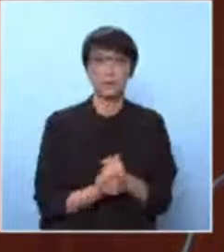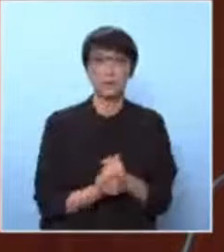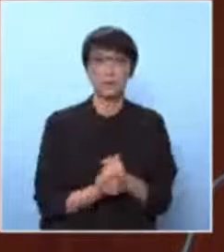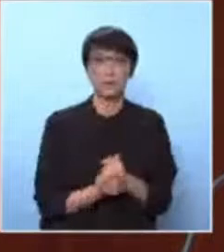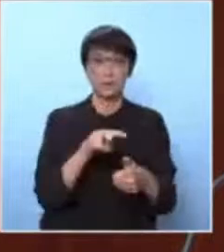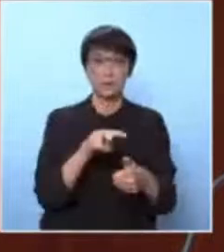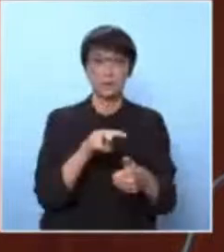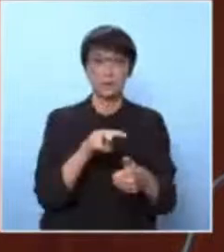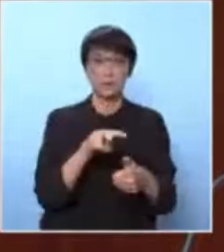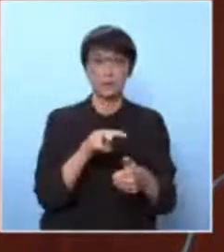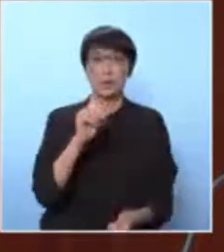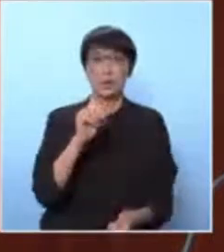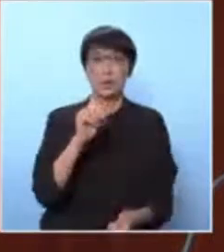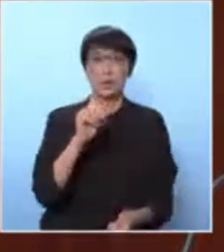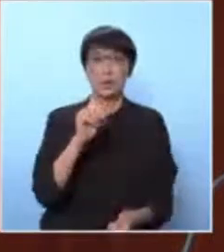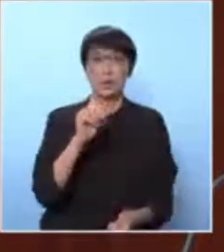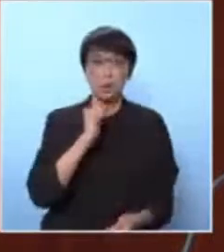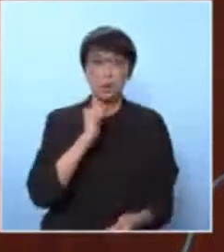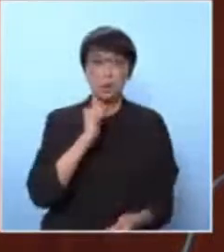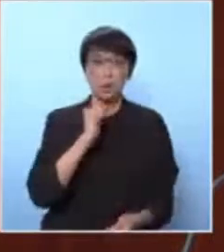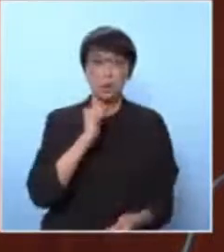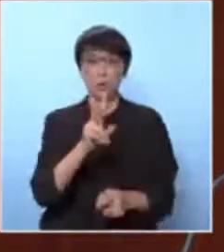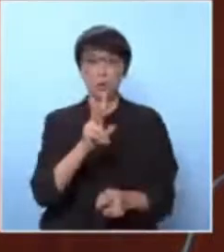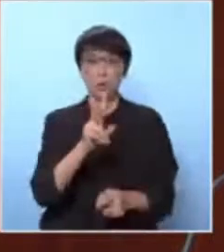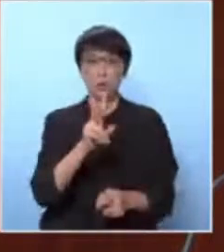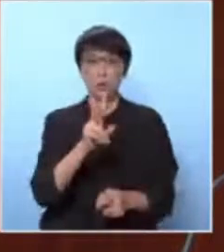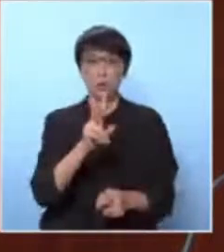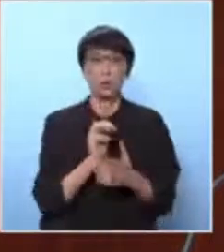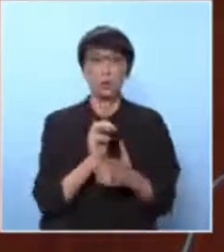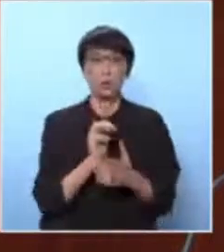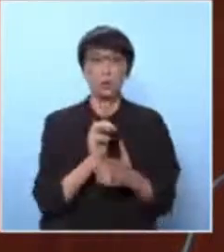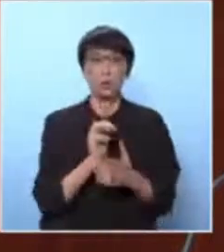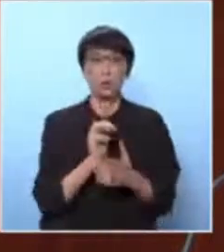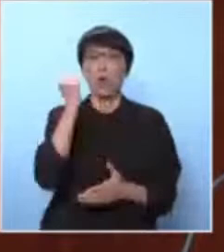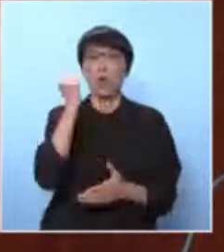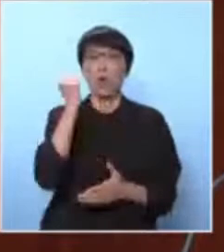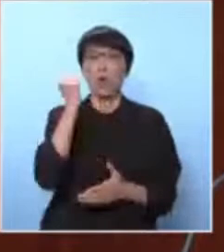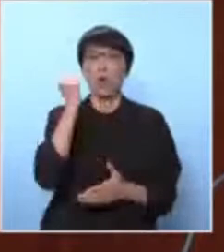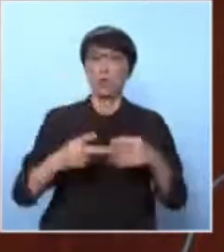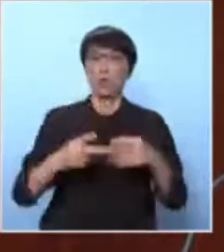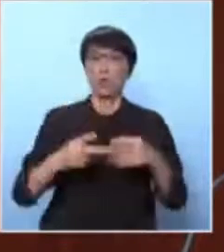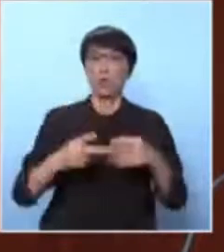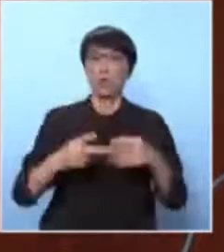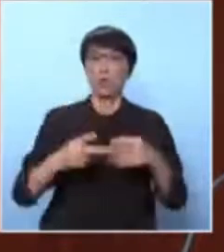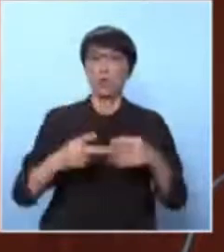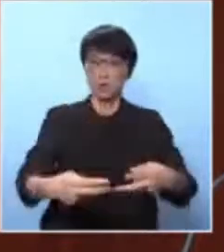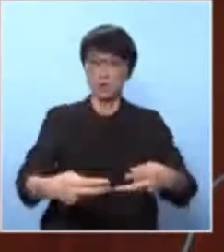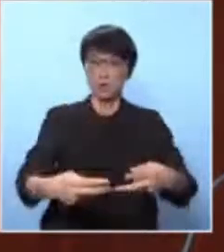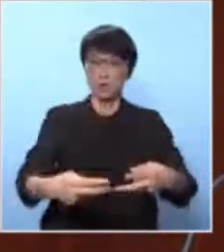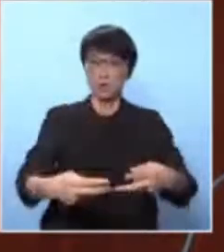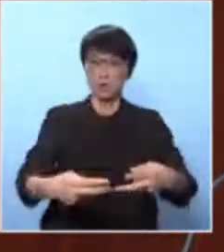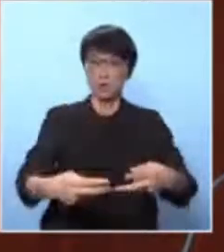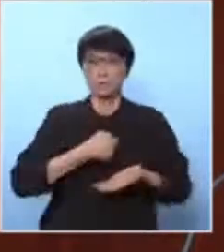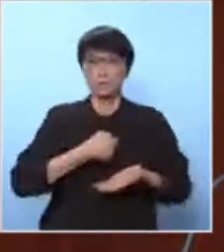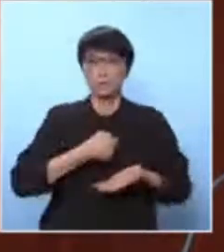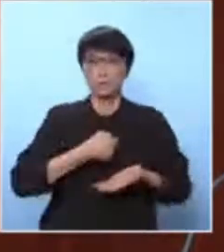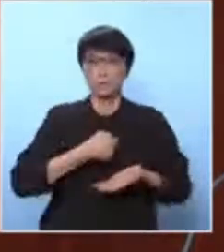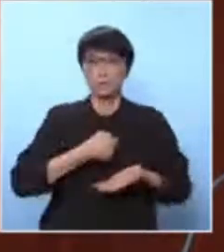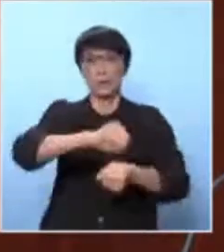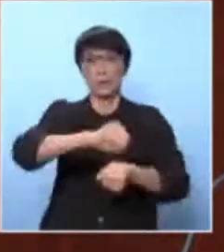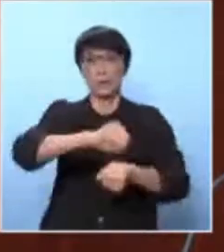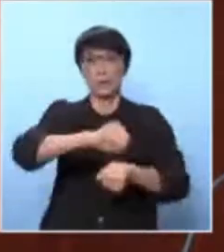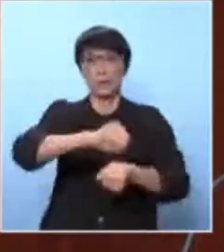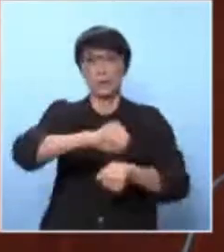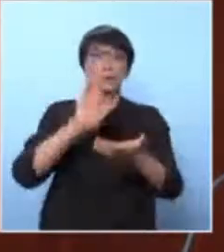doubleton elderly households. Despite the continuous development of elderly services and increasing dedication of resources, singleton